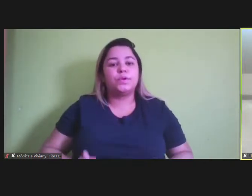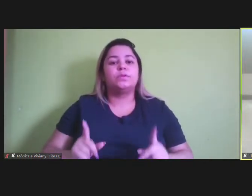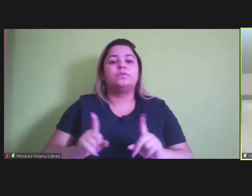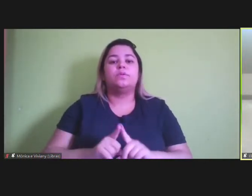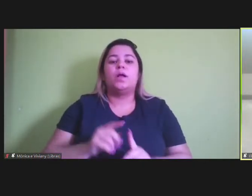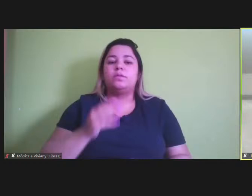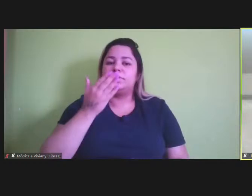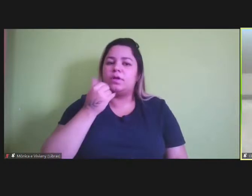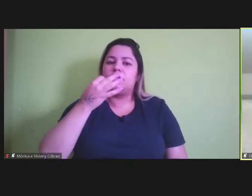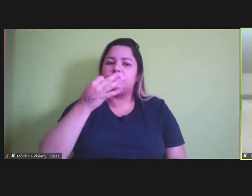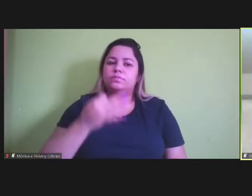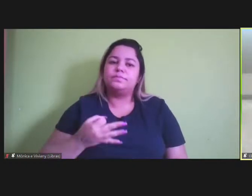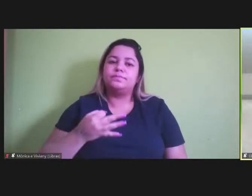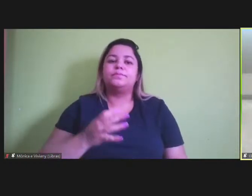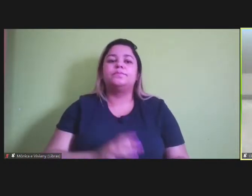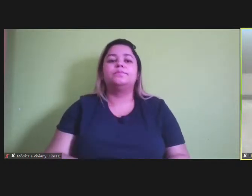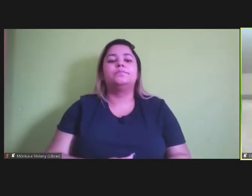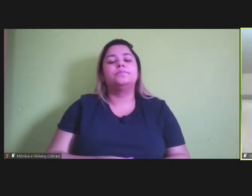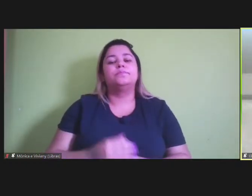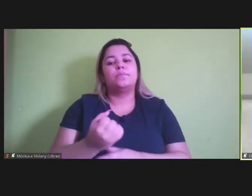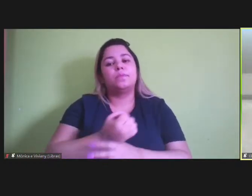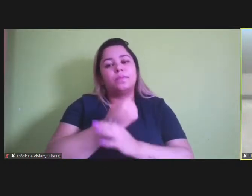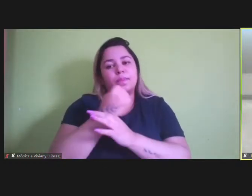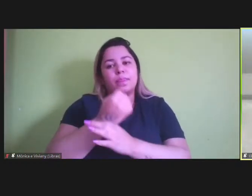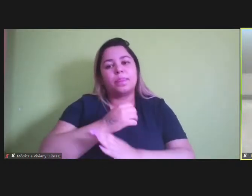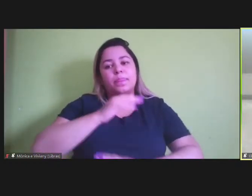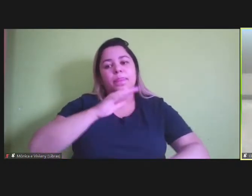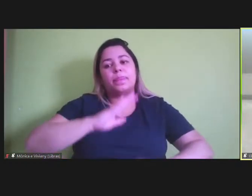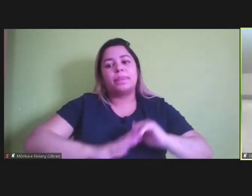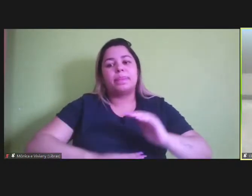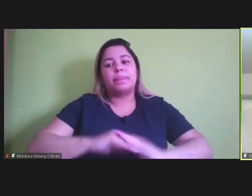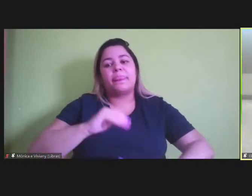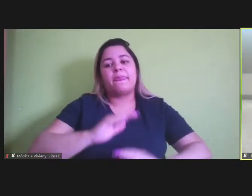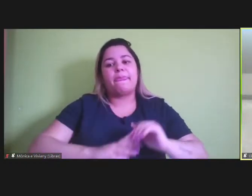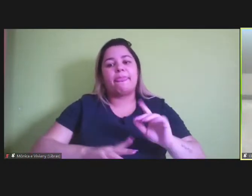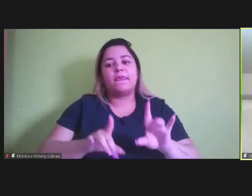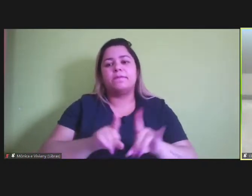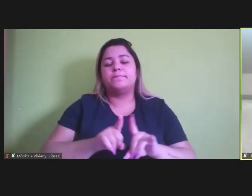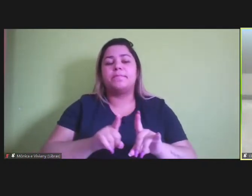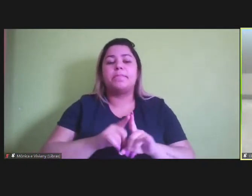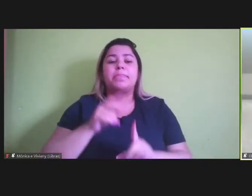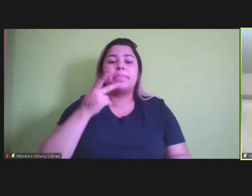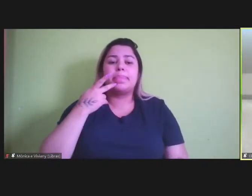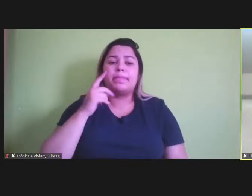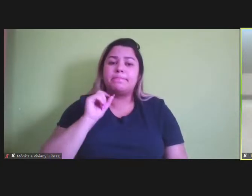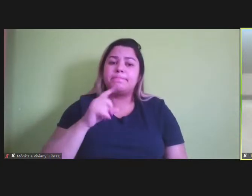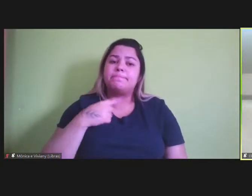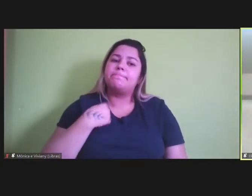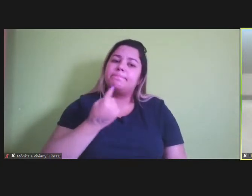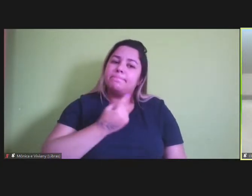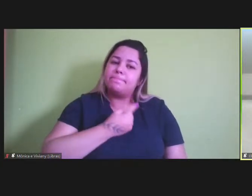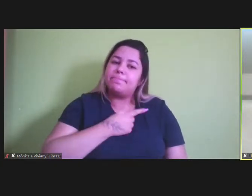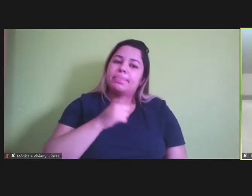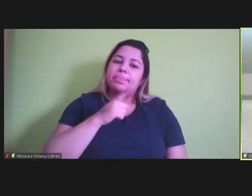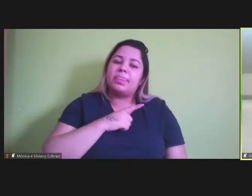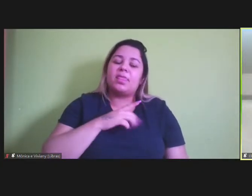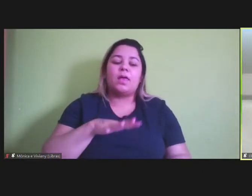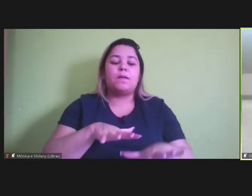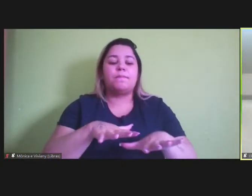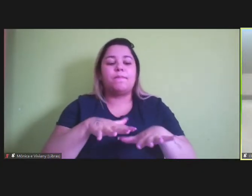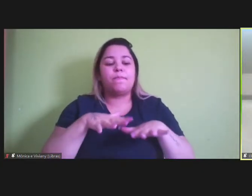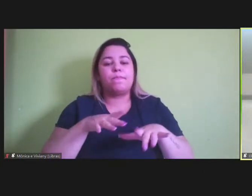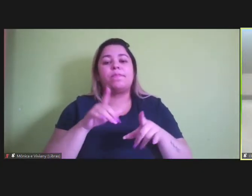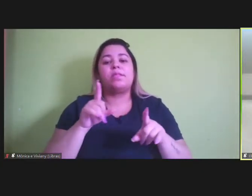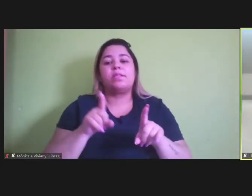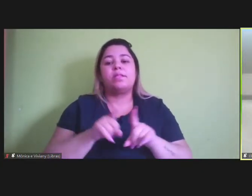It is a right for humans to have a good quality of food and having the safety. And for that, we need to do